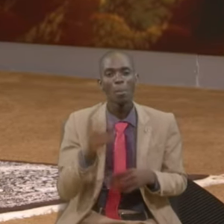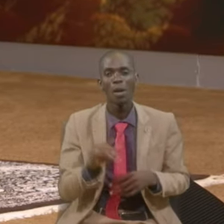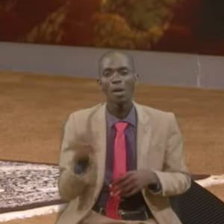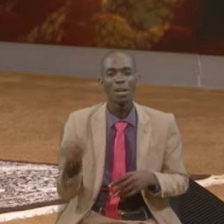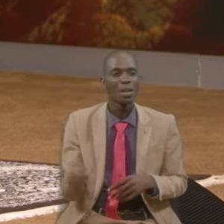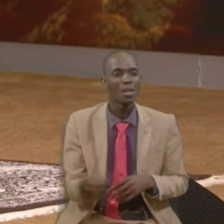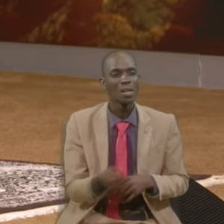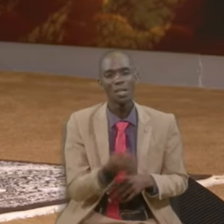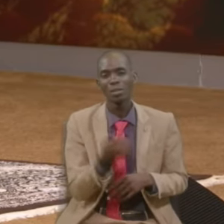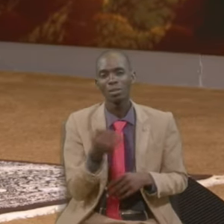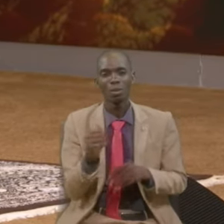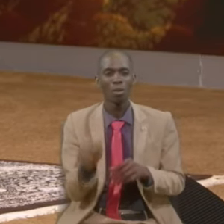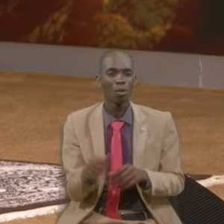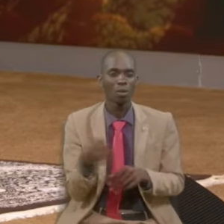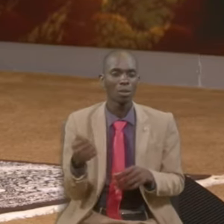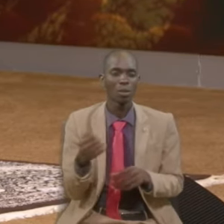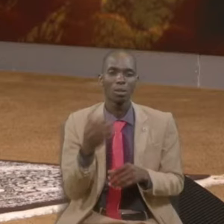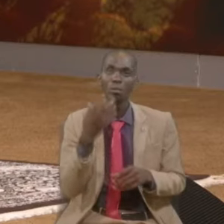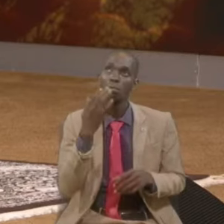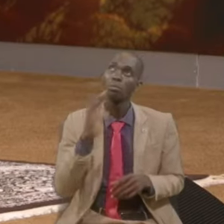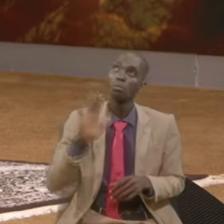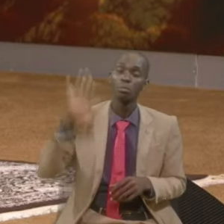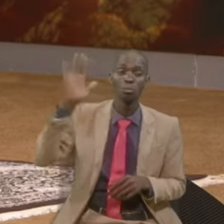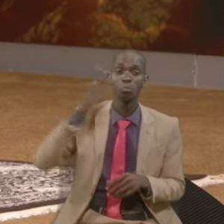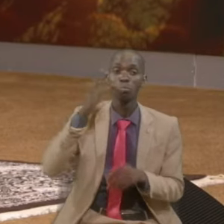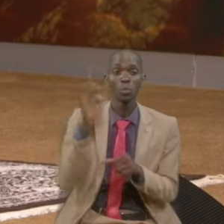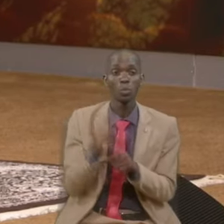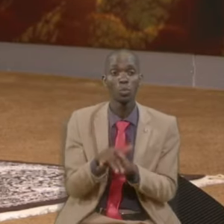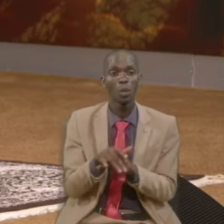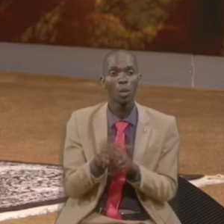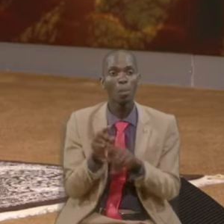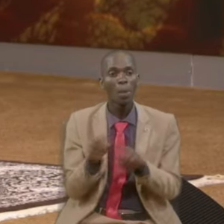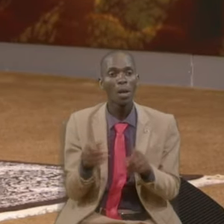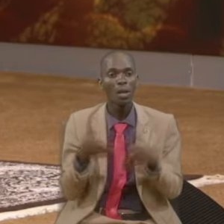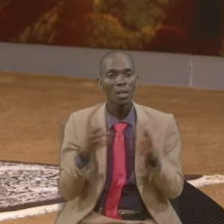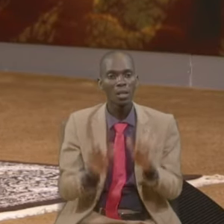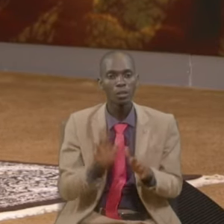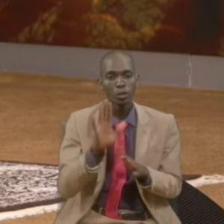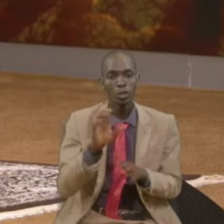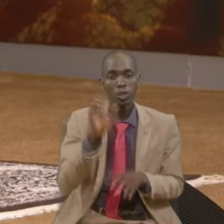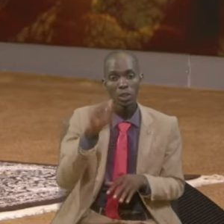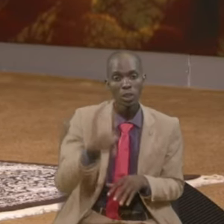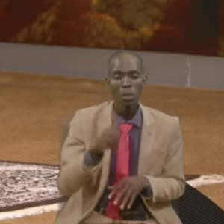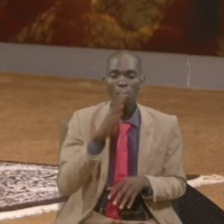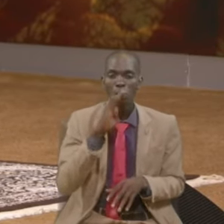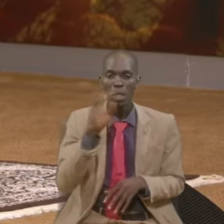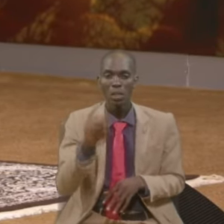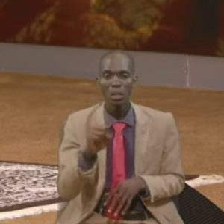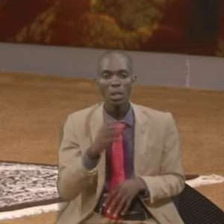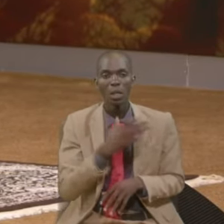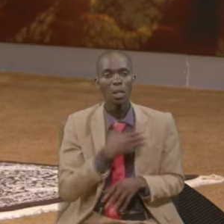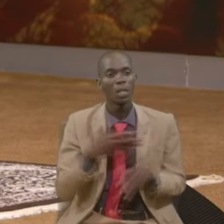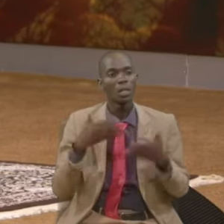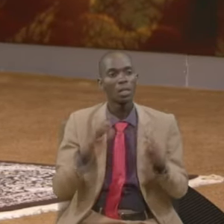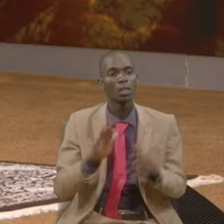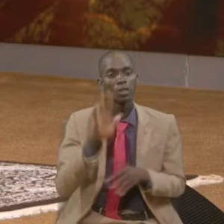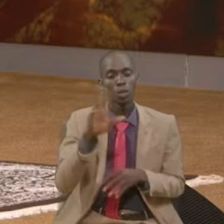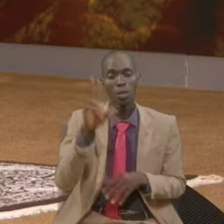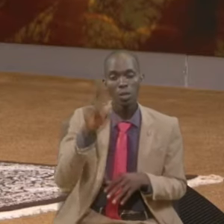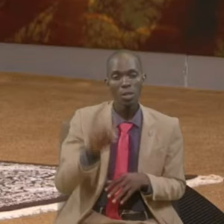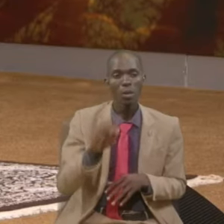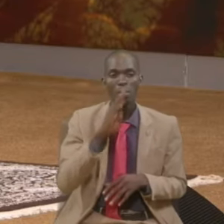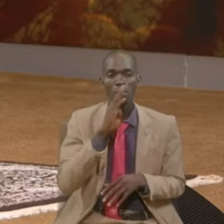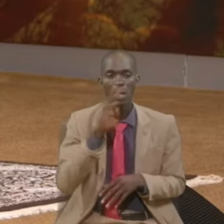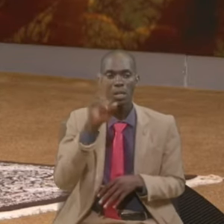any other oath, but let your yea be yea, and let your nay